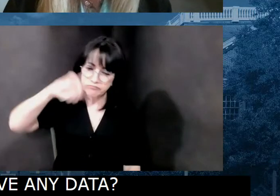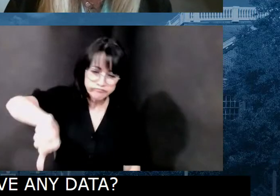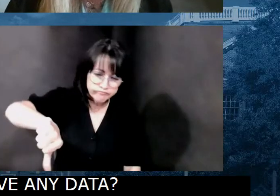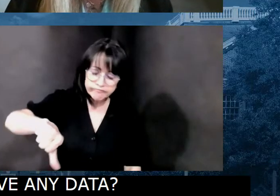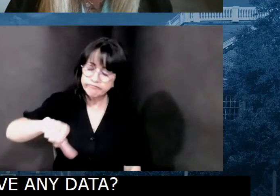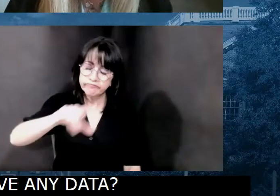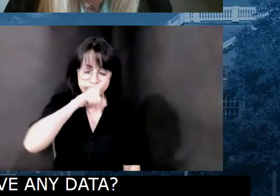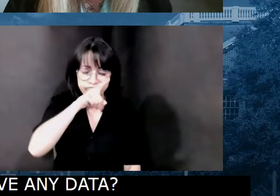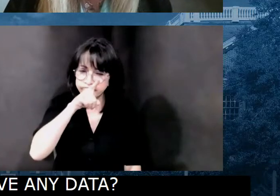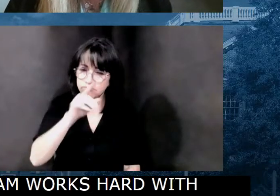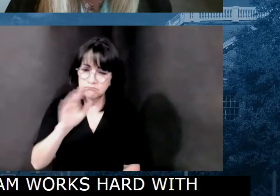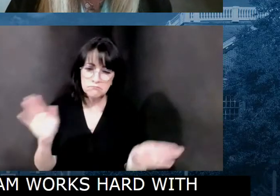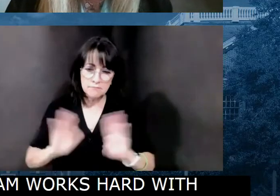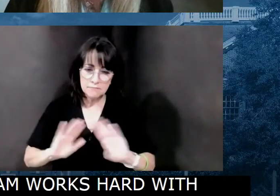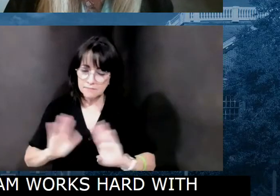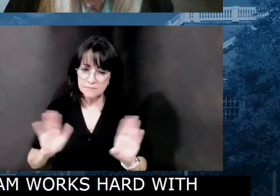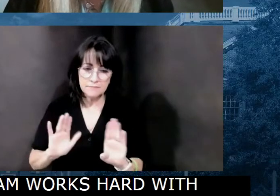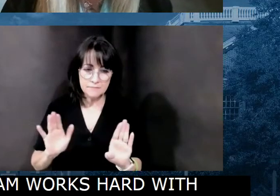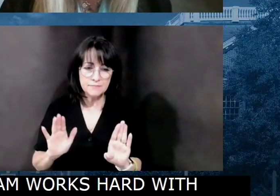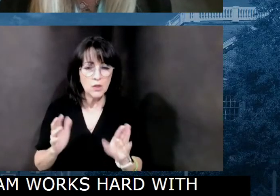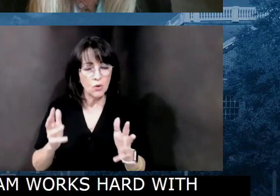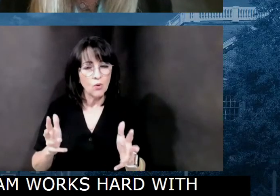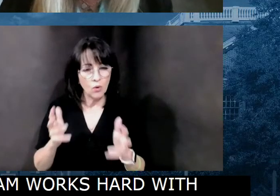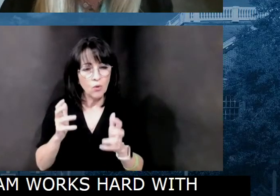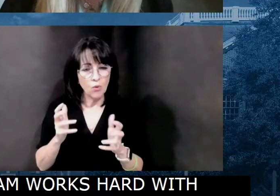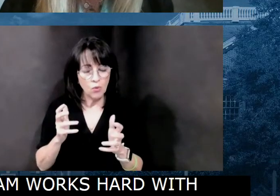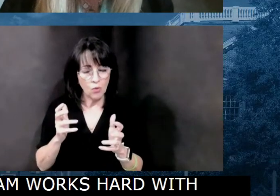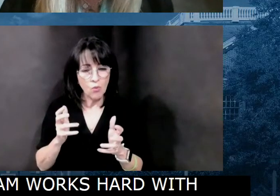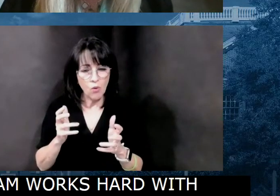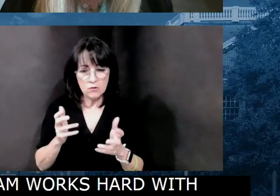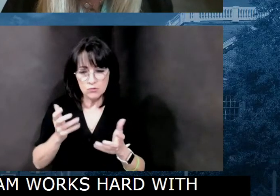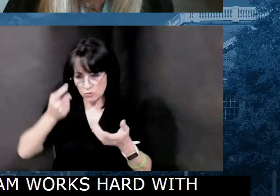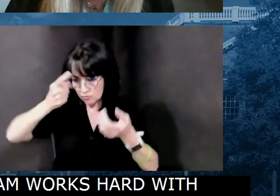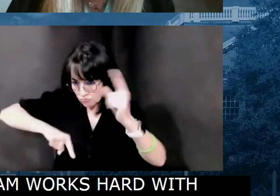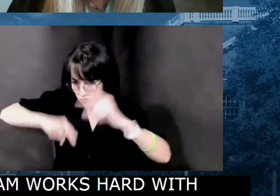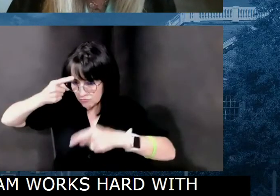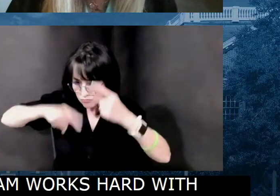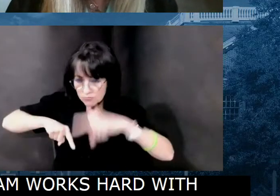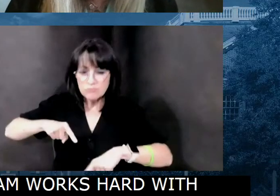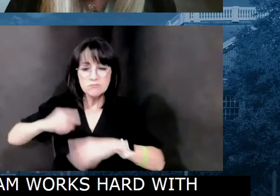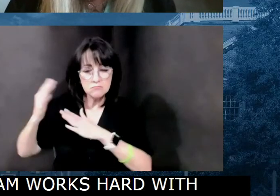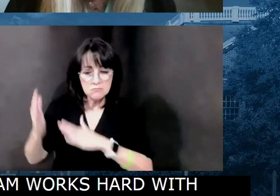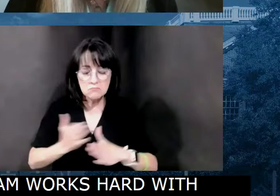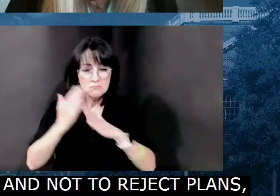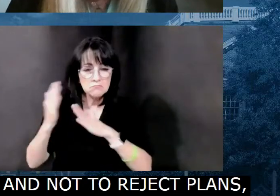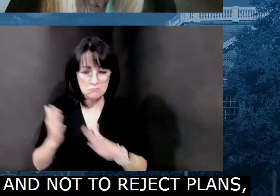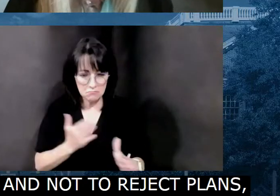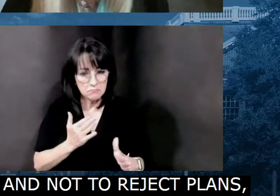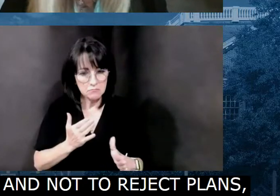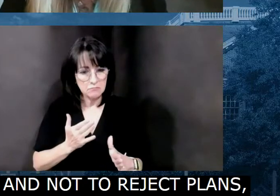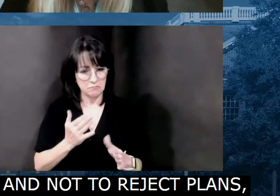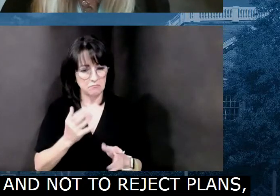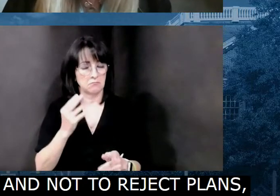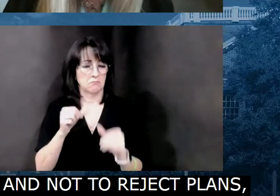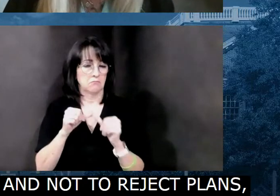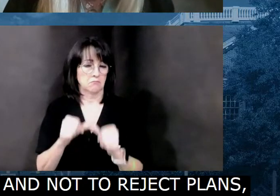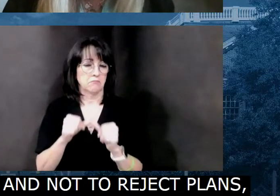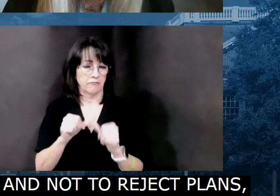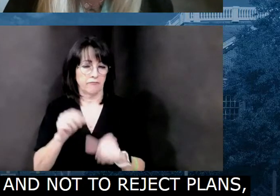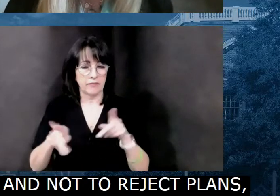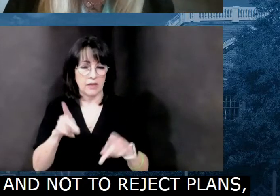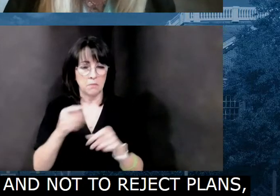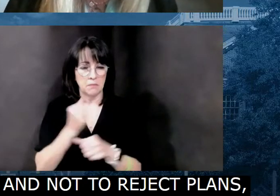sure that they're putting plans in place that are continuing to keep people safe, especially in the